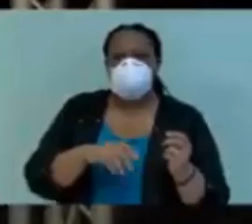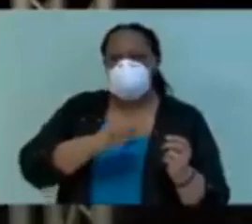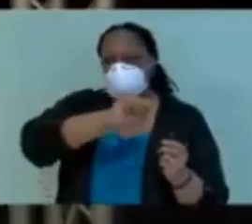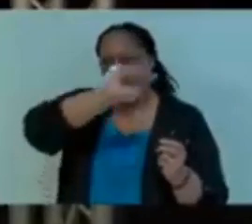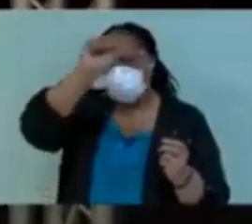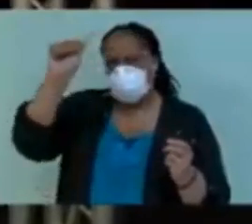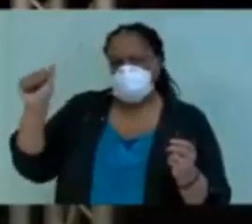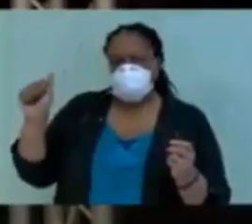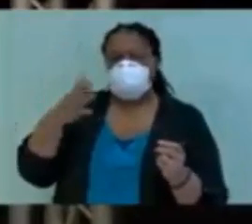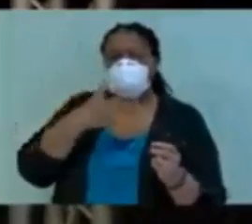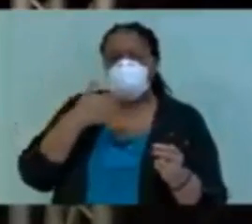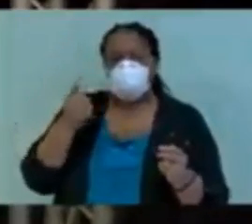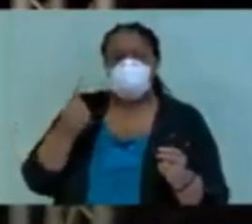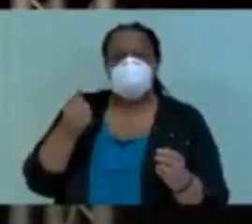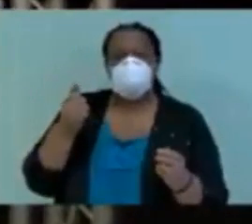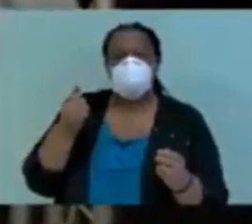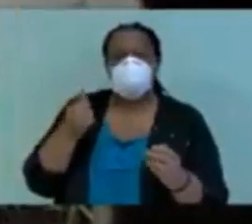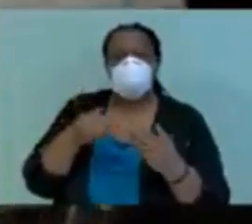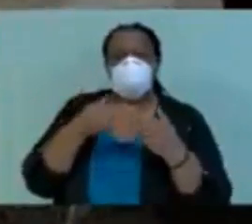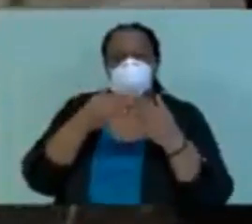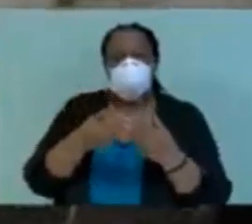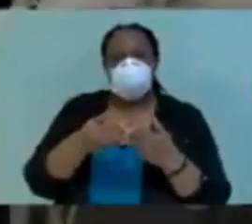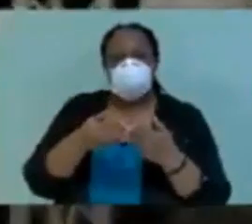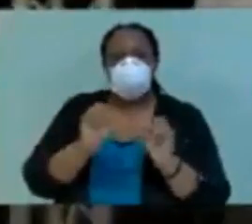officer, and Mr. Samuel.